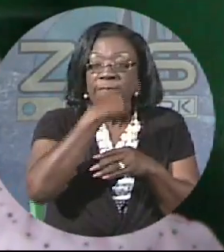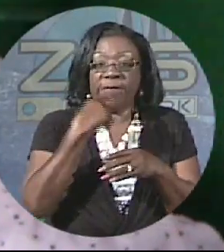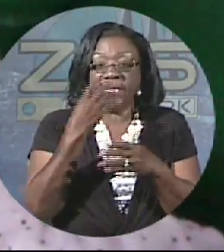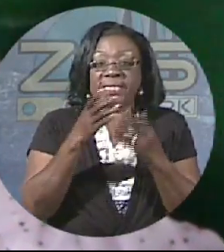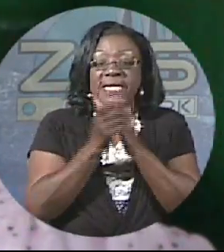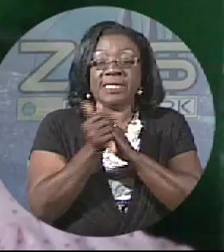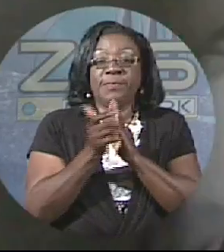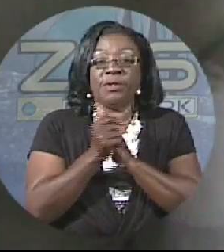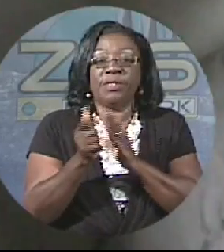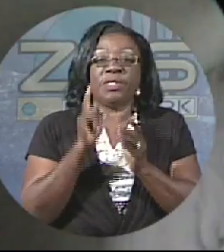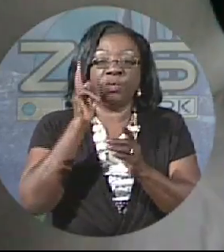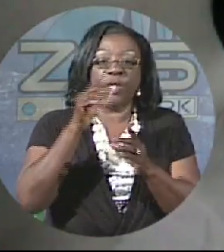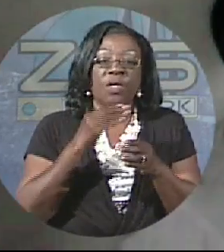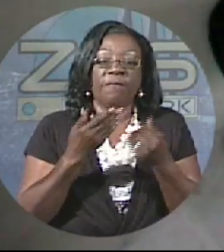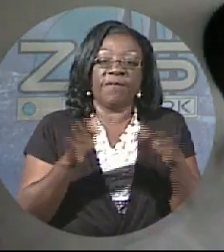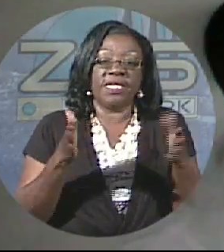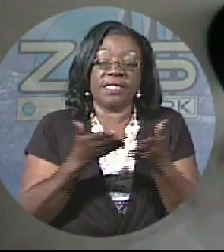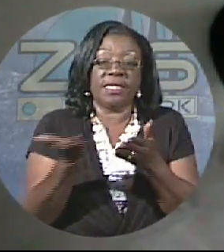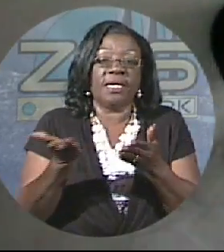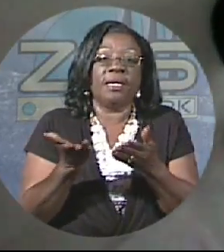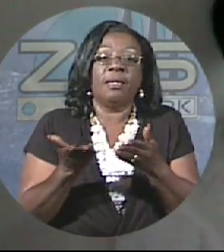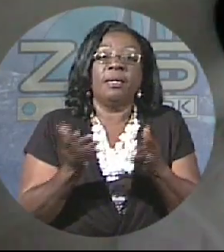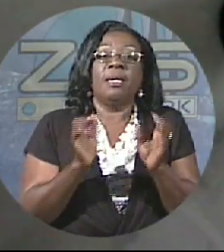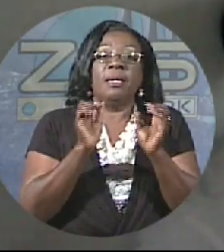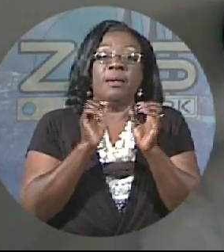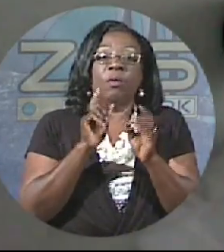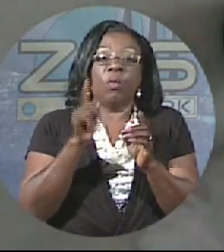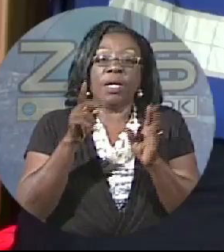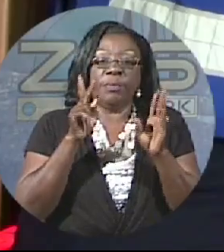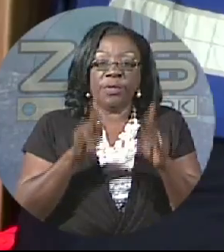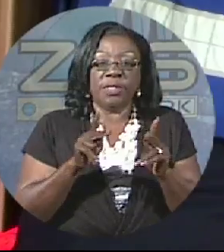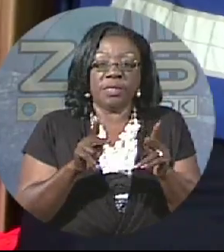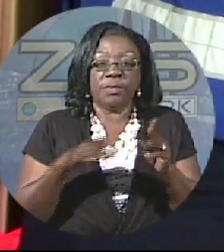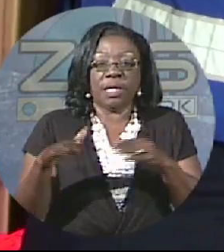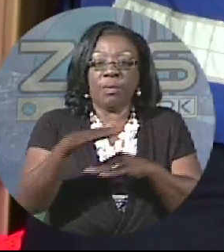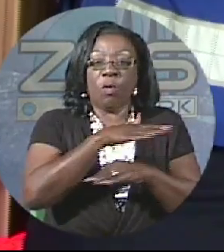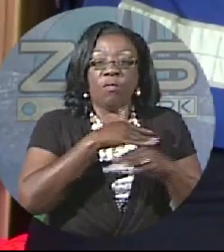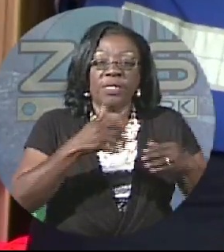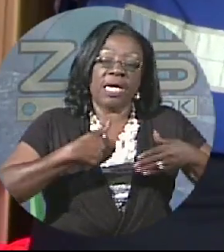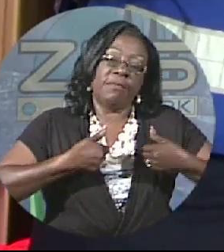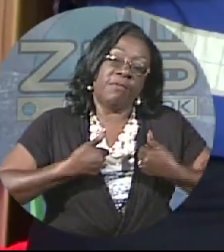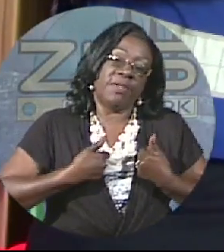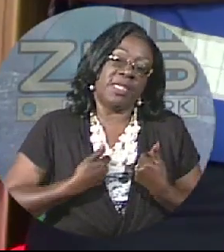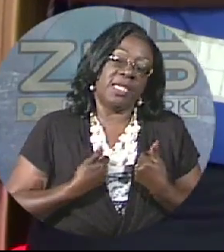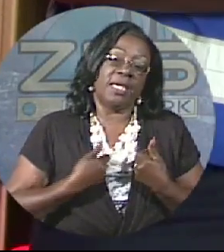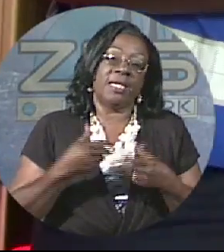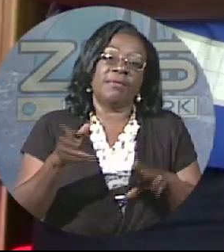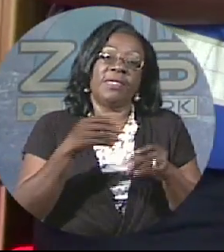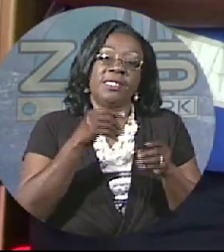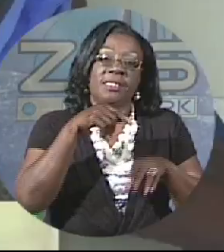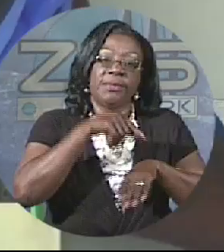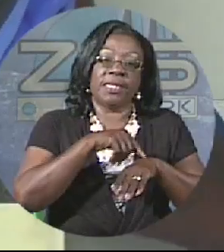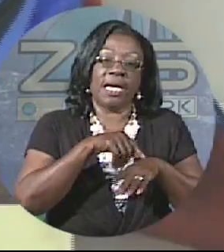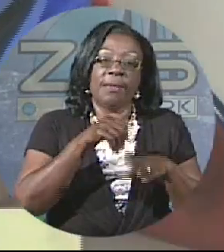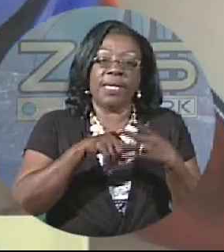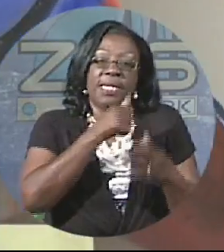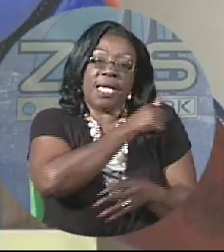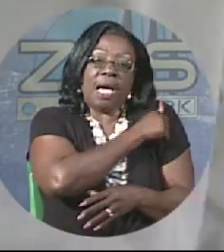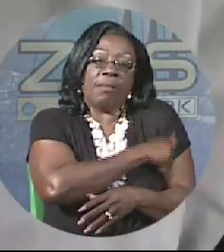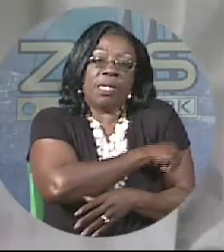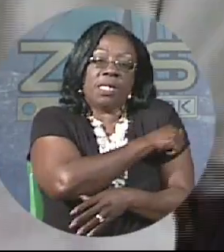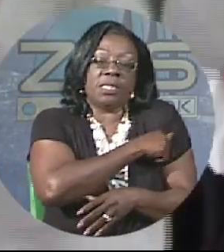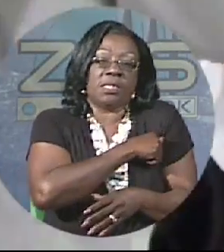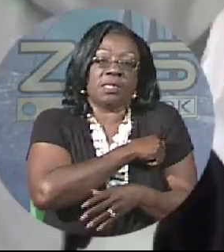experience would not end there. At least one person would be overcome with fatigue and would have to take some time in the